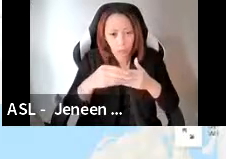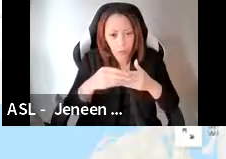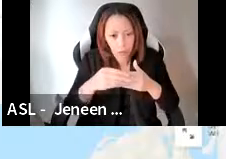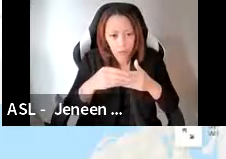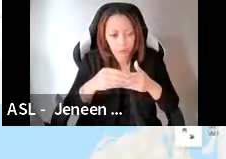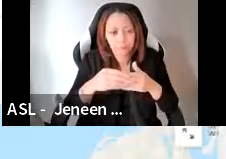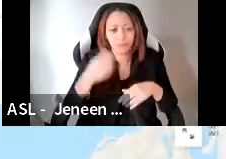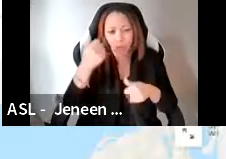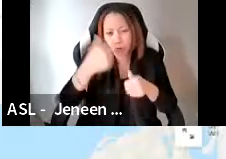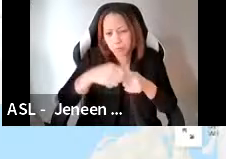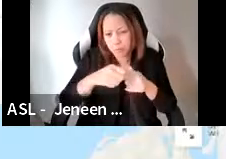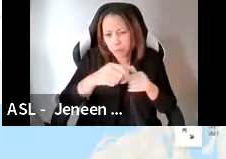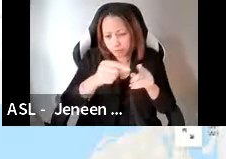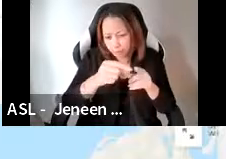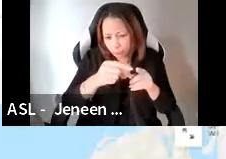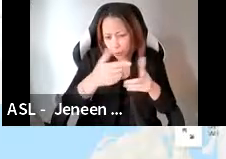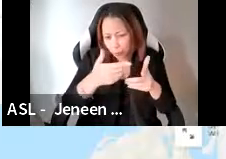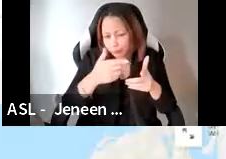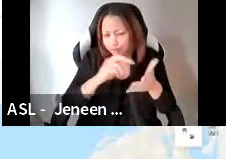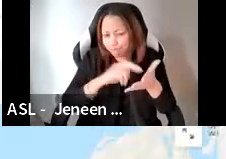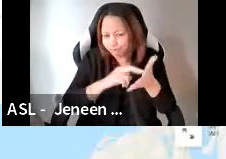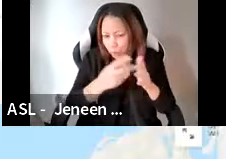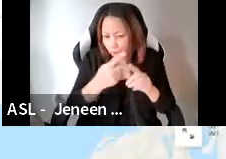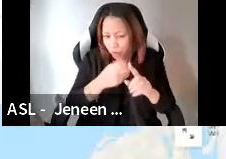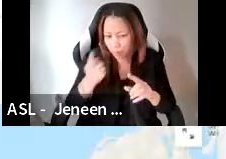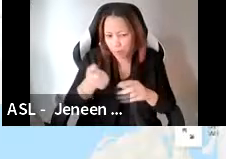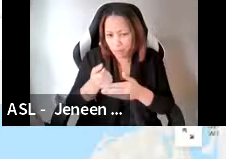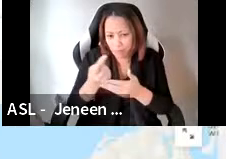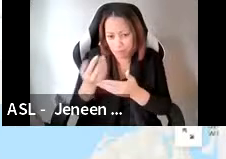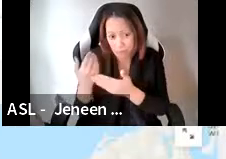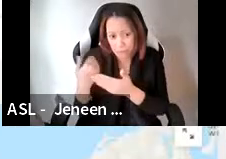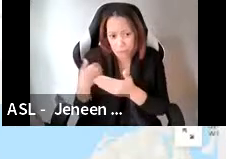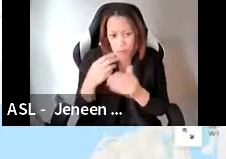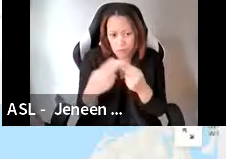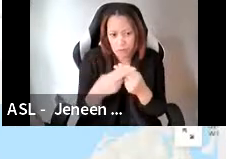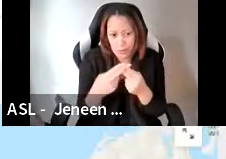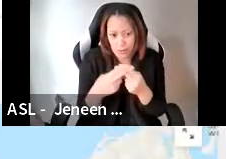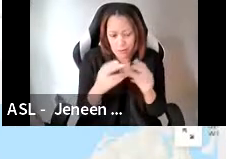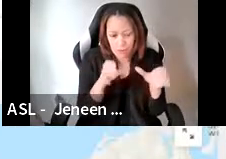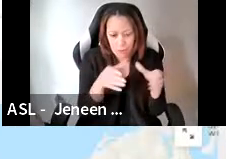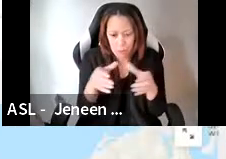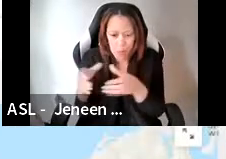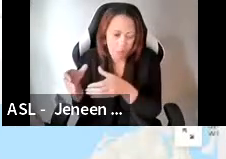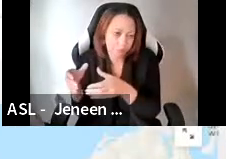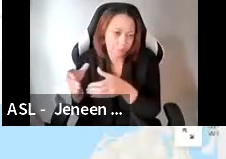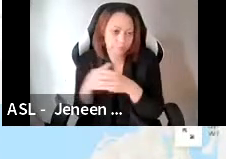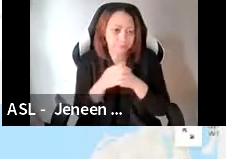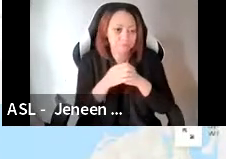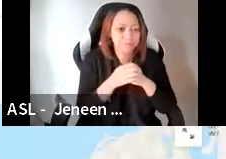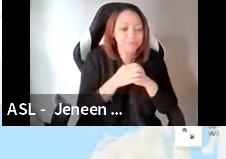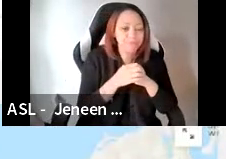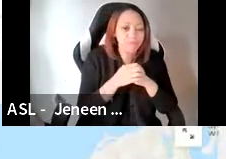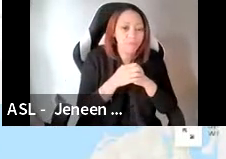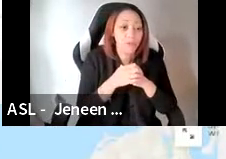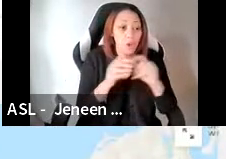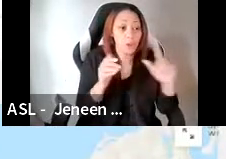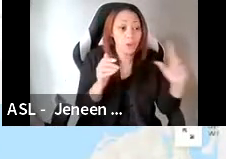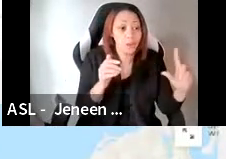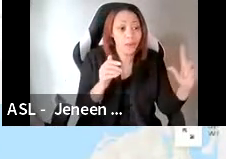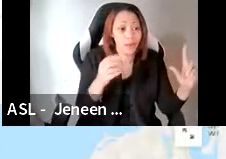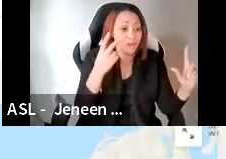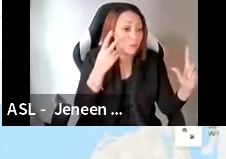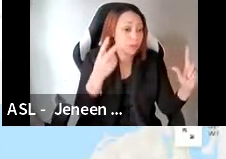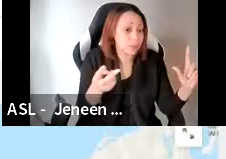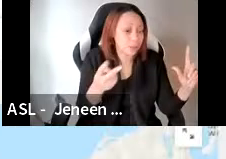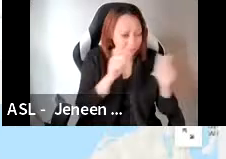the last slide I showed about the 3 risk categories. On the left, you can see the details of the map that